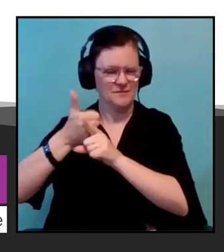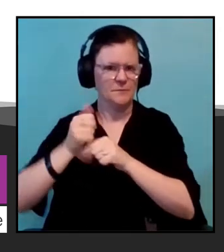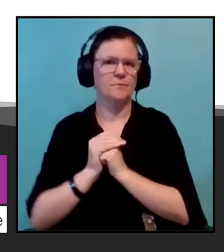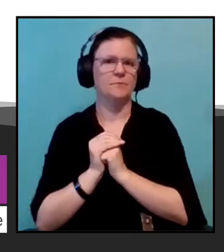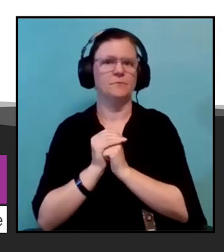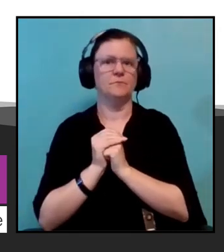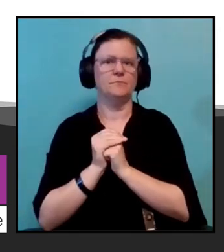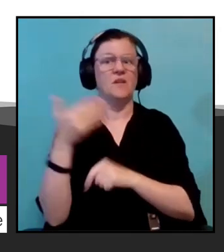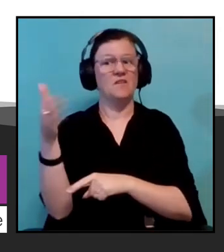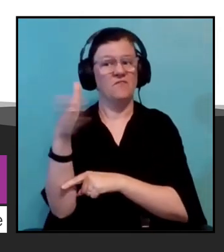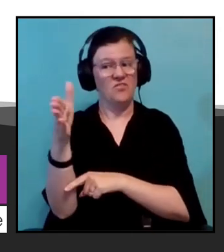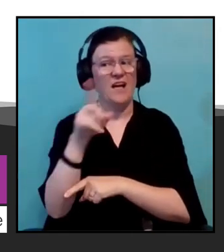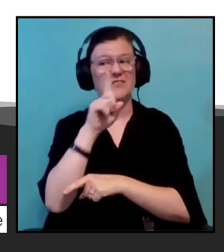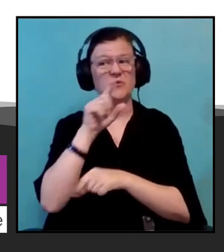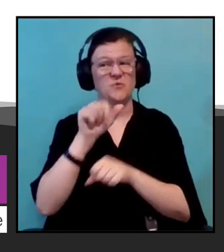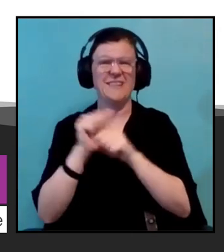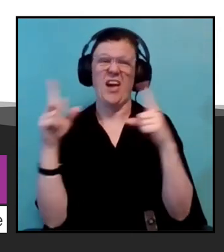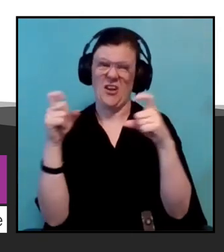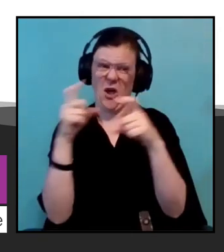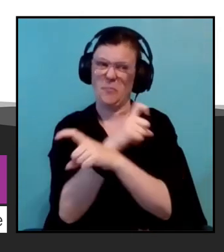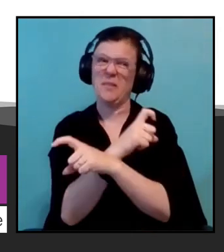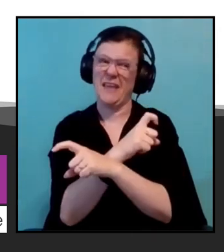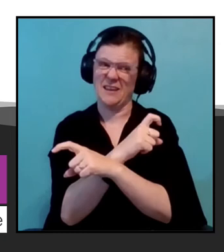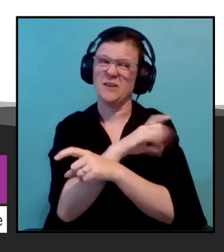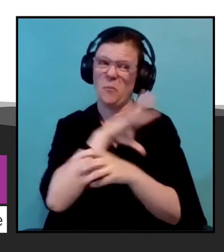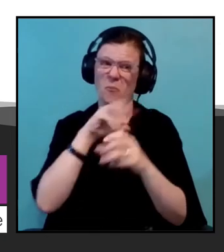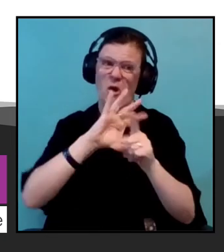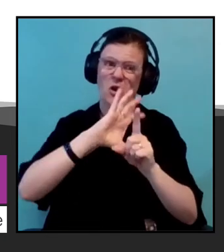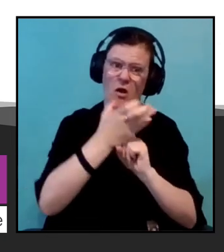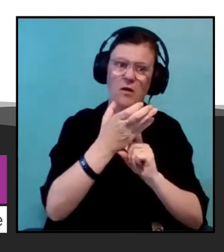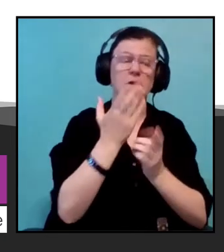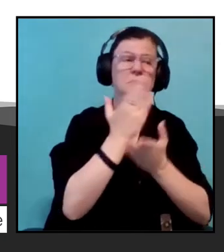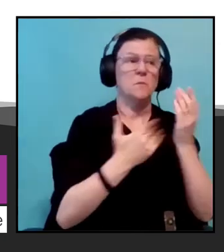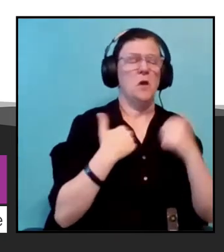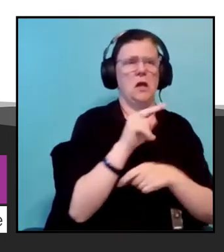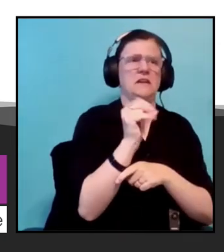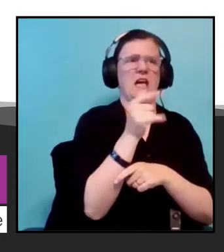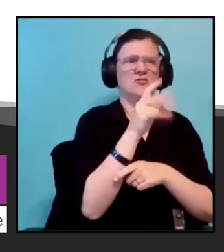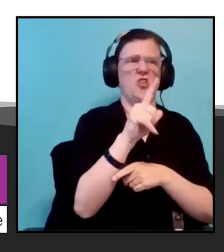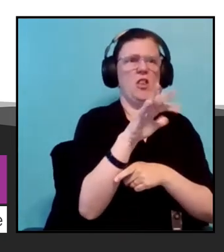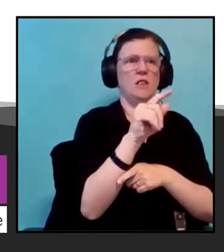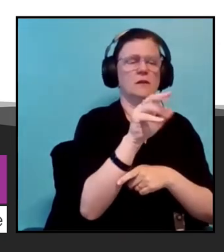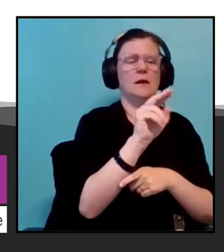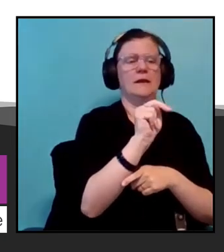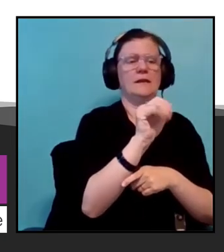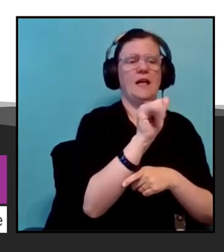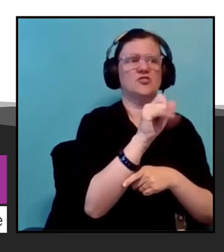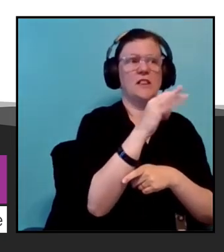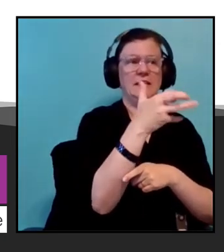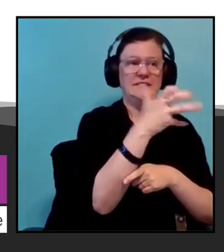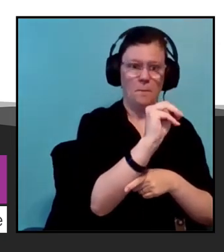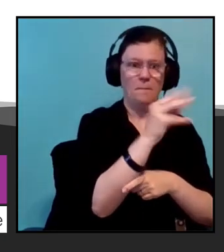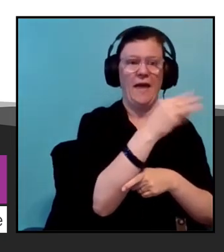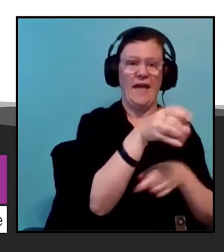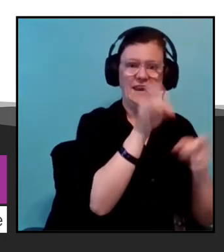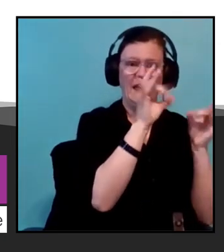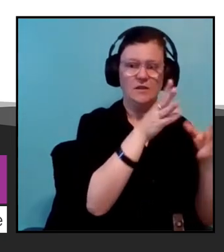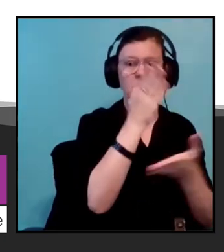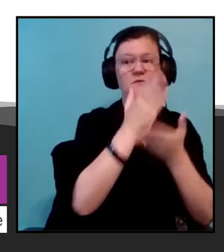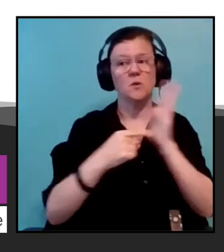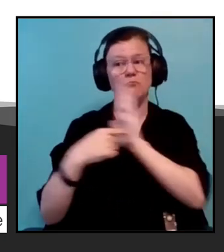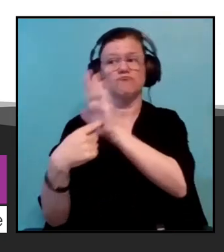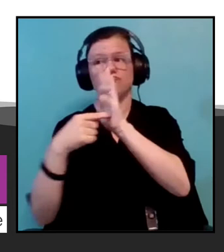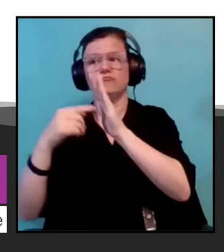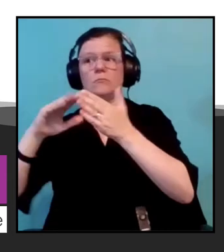hold a complicated place in culture. Sometimes they used to propagate nationalism and hatred. Other times they symbolize community resilience